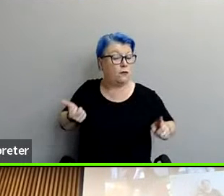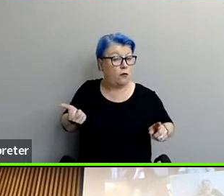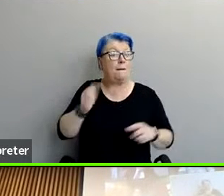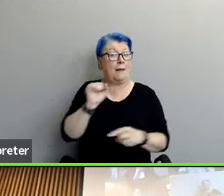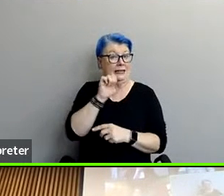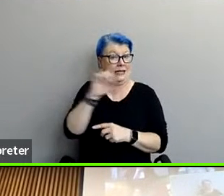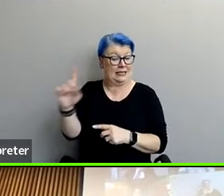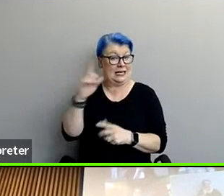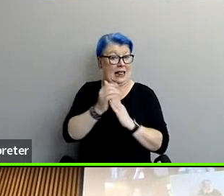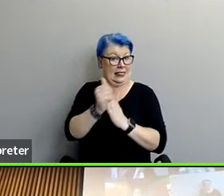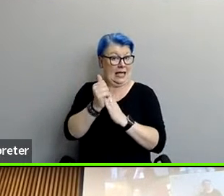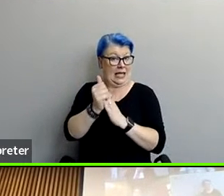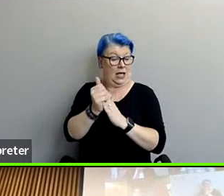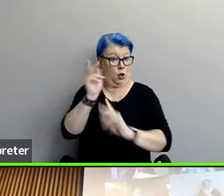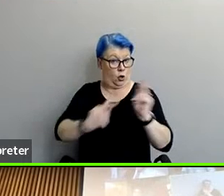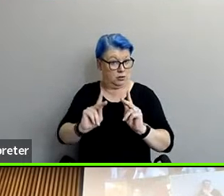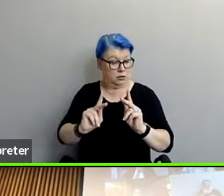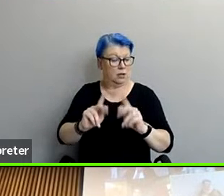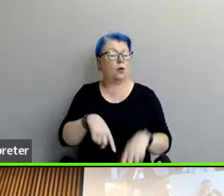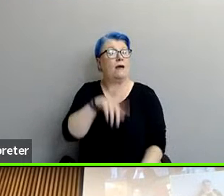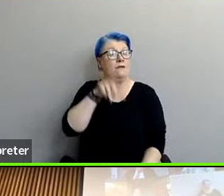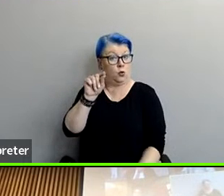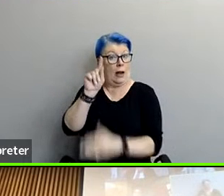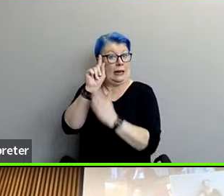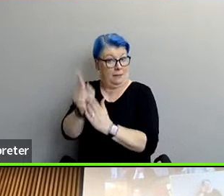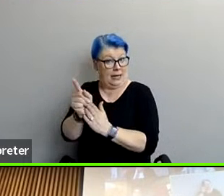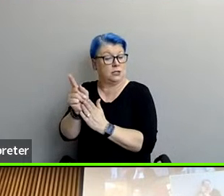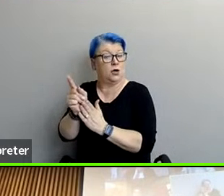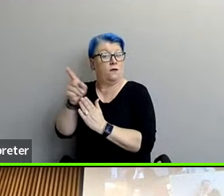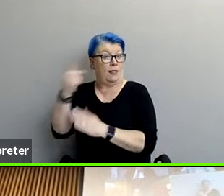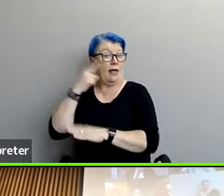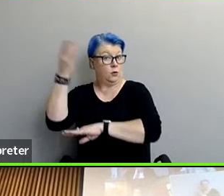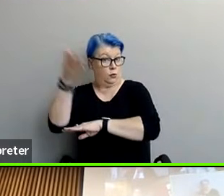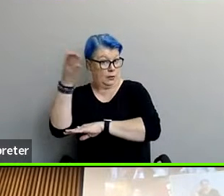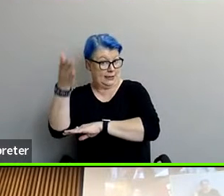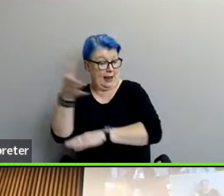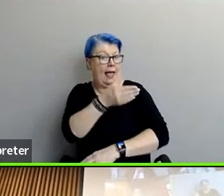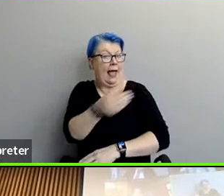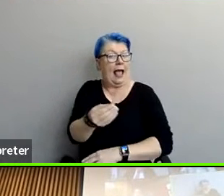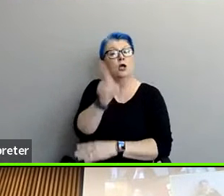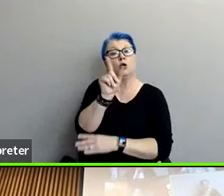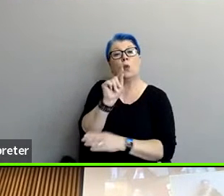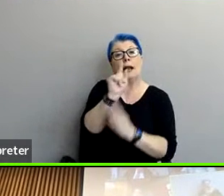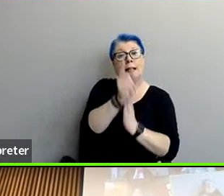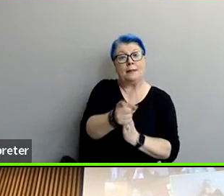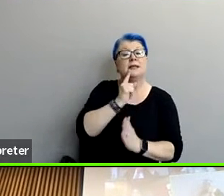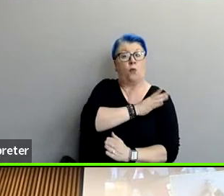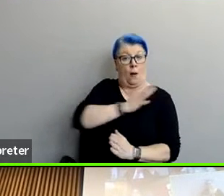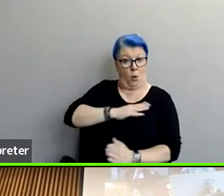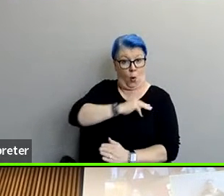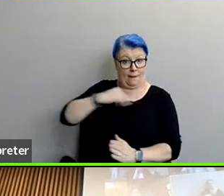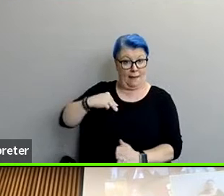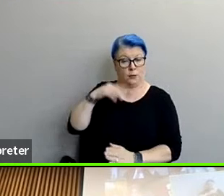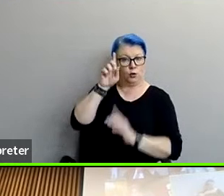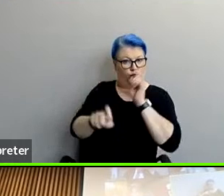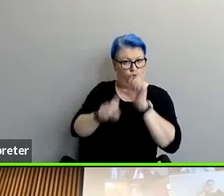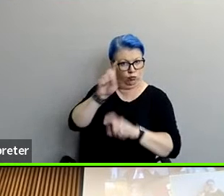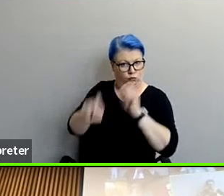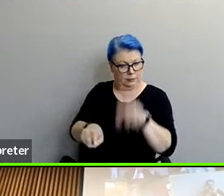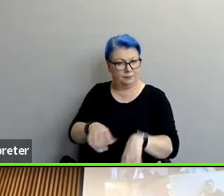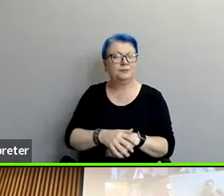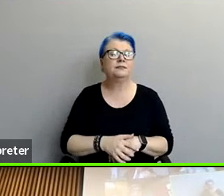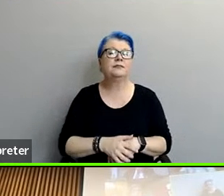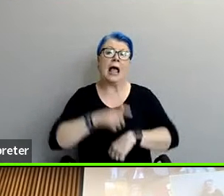20 minutes set aside for each presentation and 20 minutes set aside for the Board of Education to ask questions. In the event we are